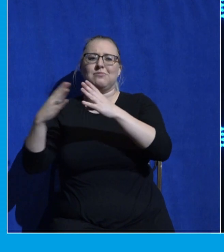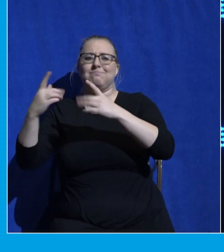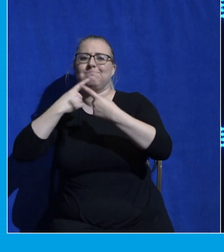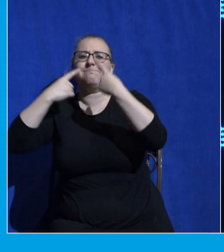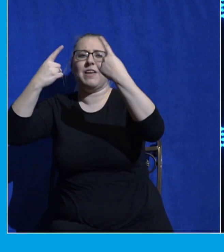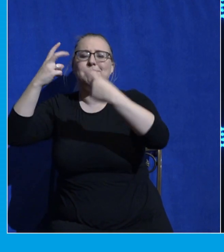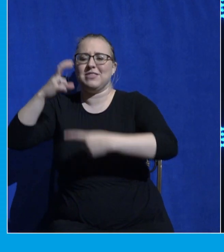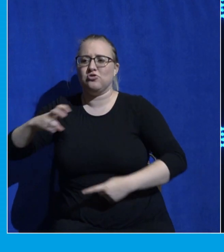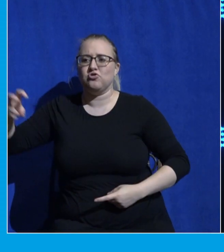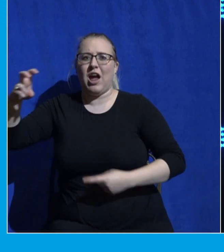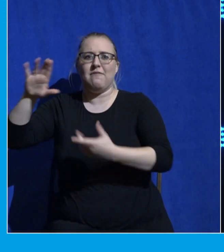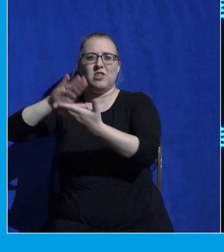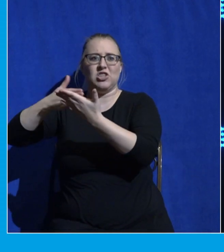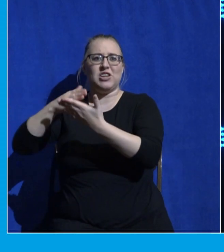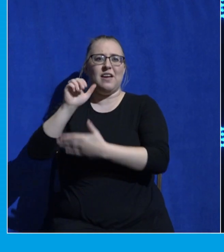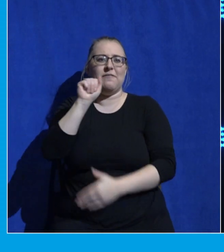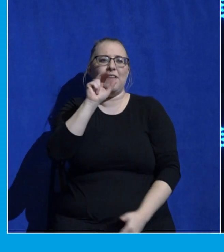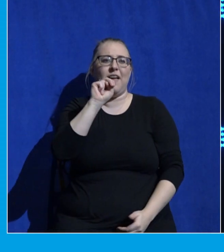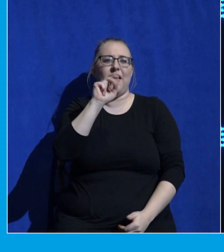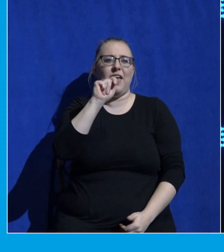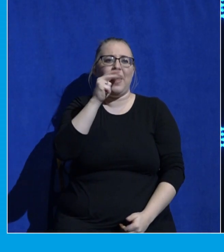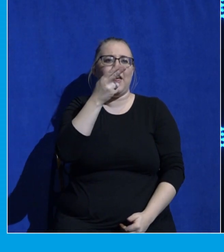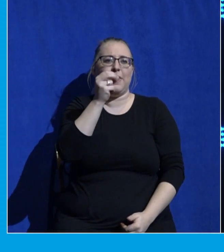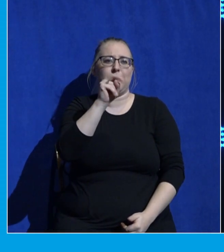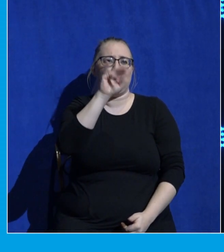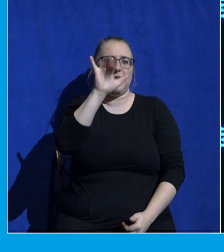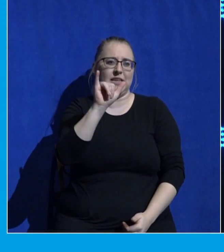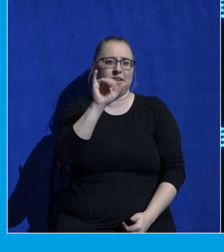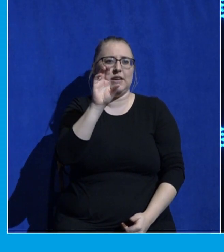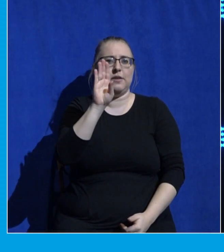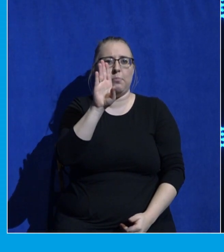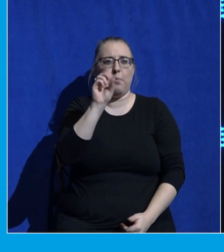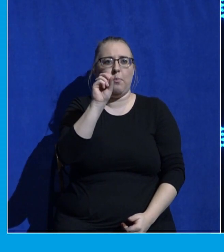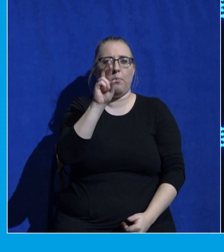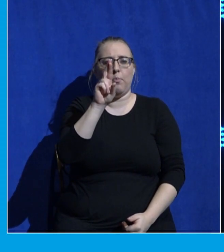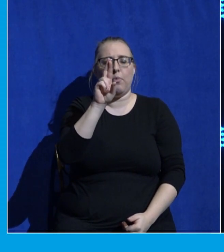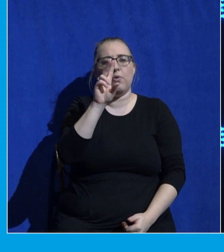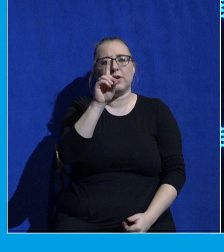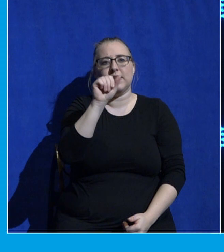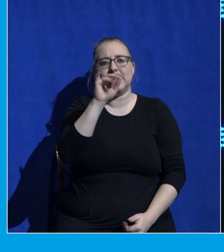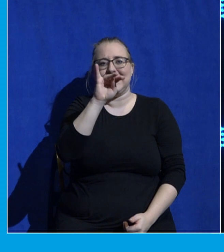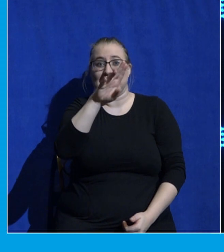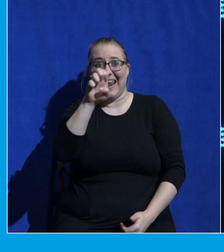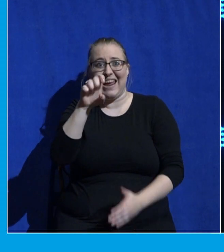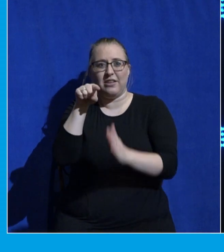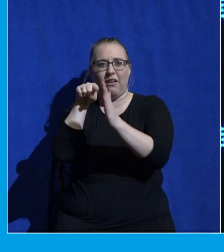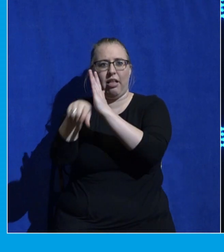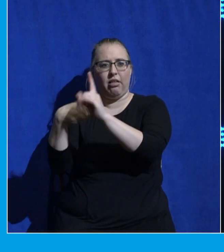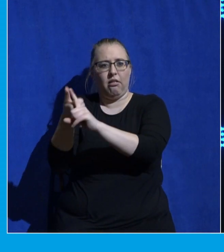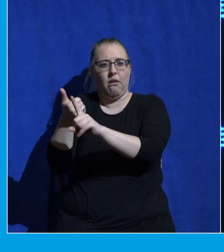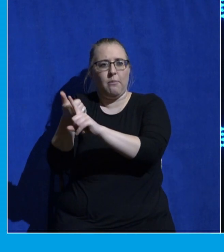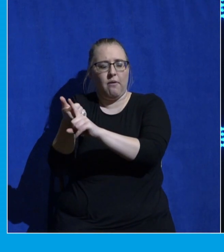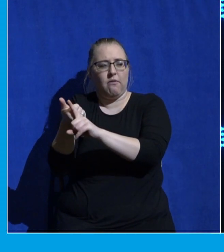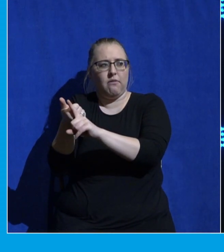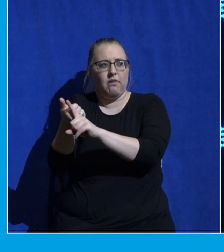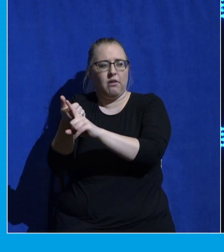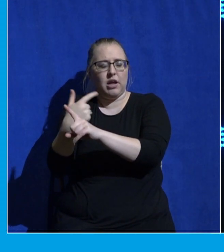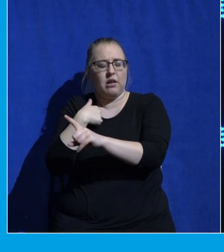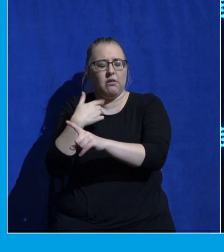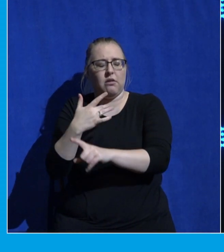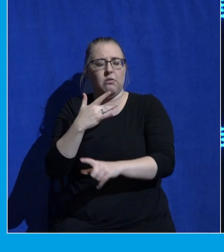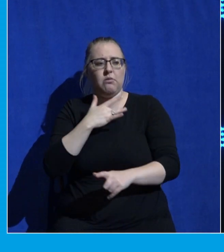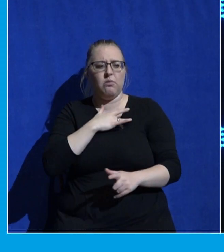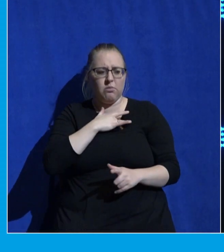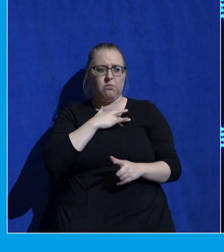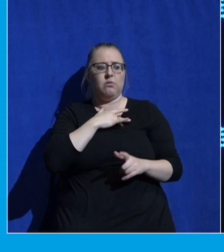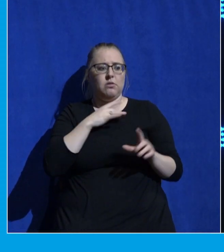Anthony Bourdain was in a hotel room alone, taking his own life. And I was struck by those two pictures almost 4 years